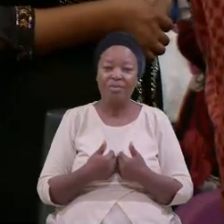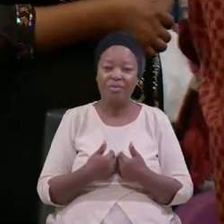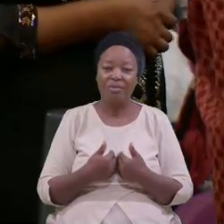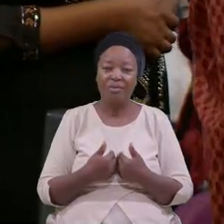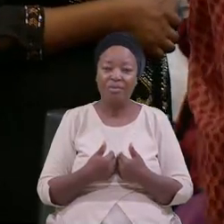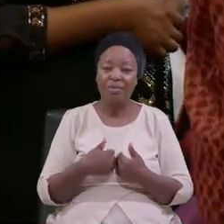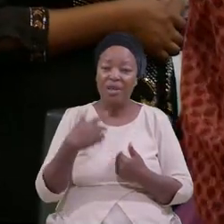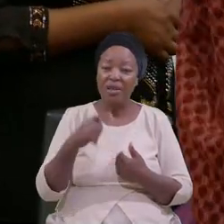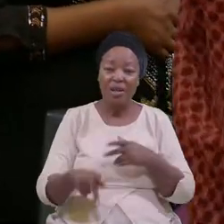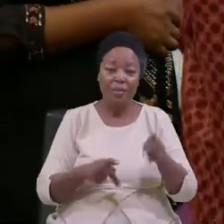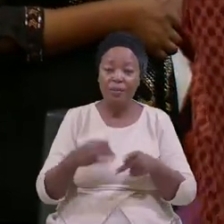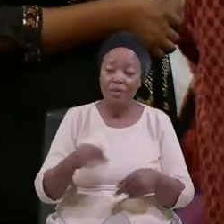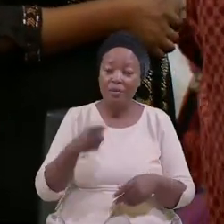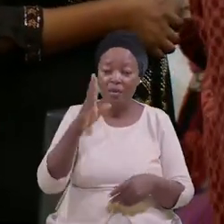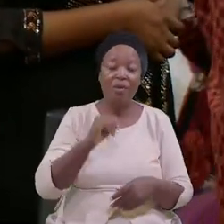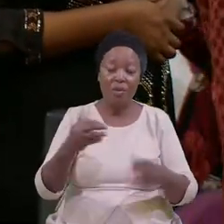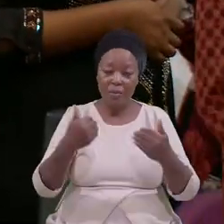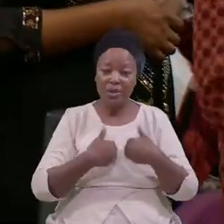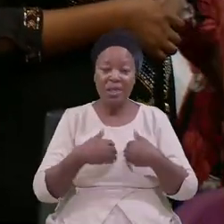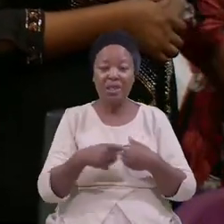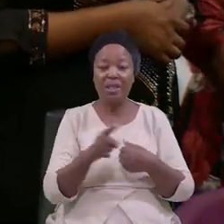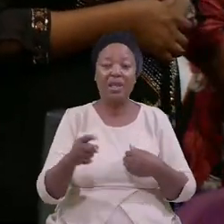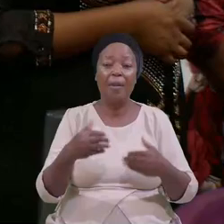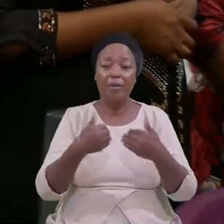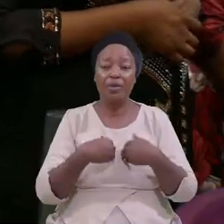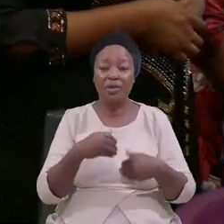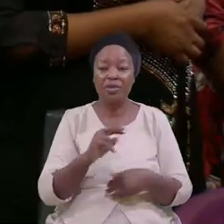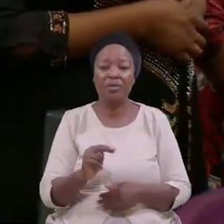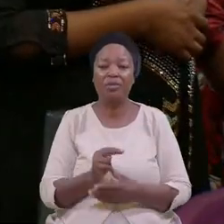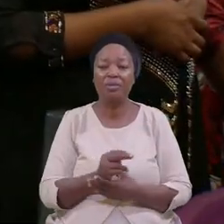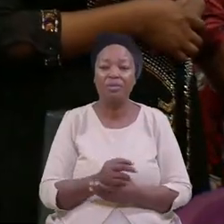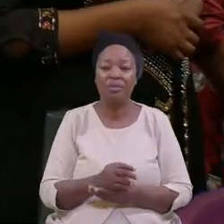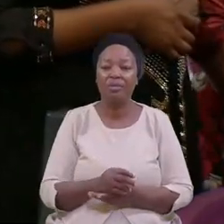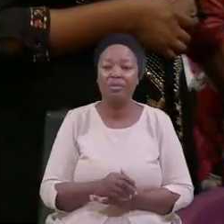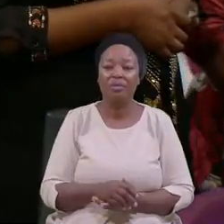The people of God will possess their possession.